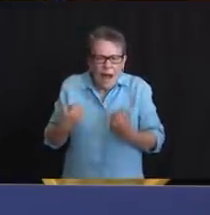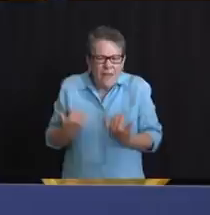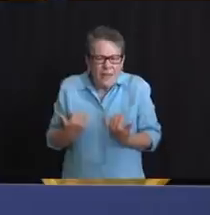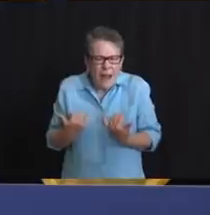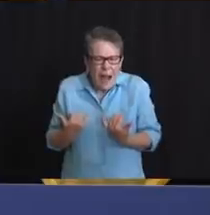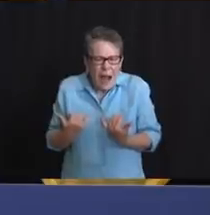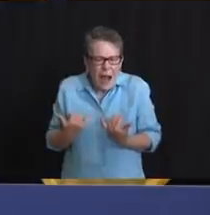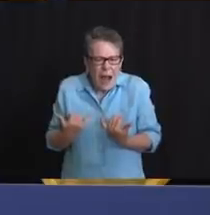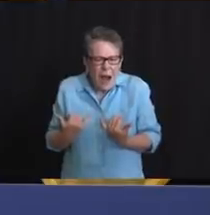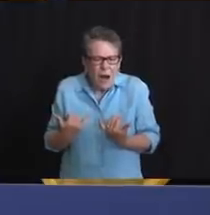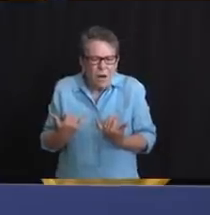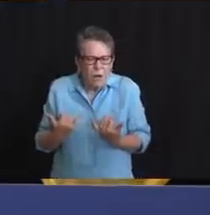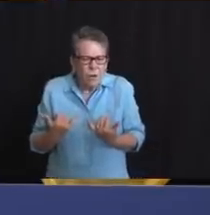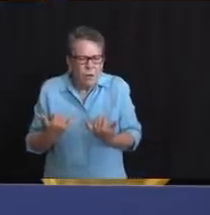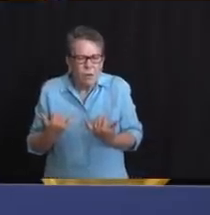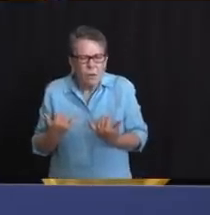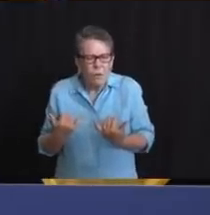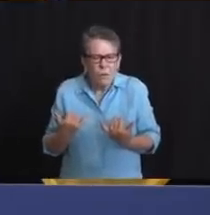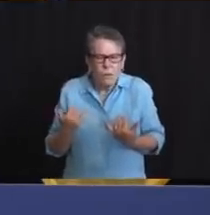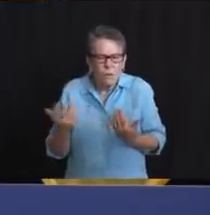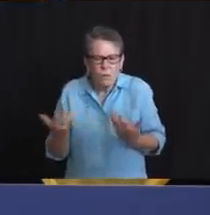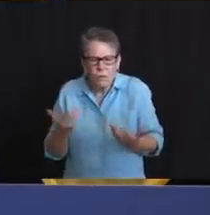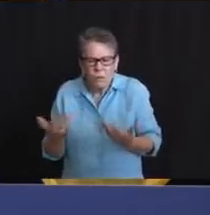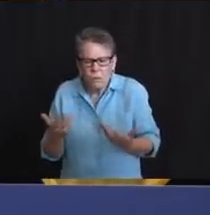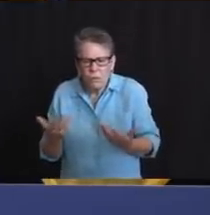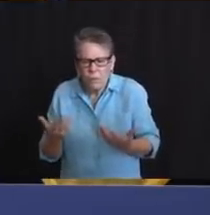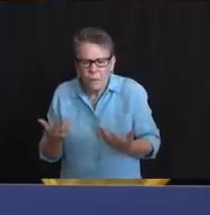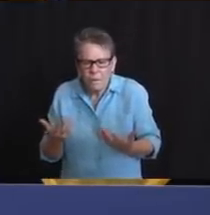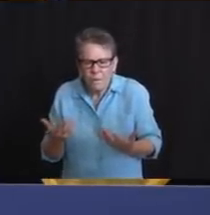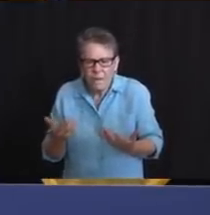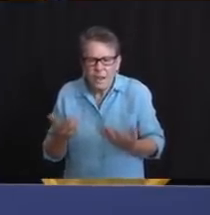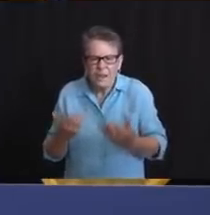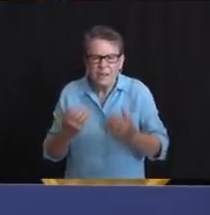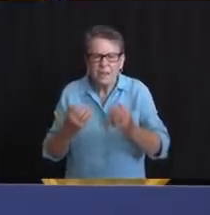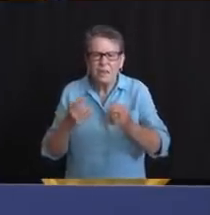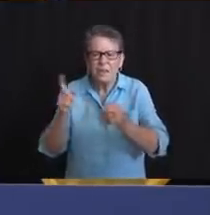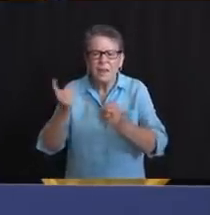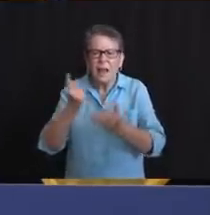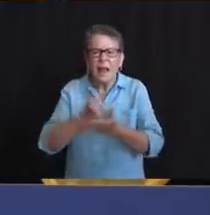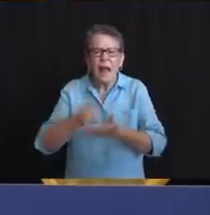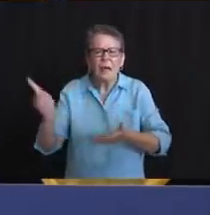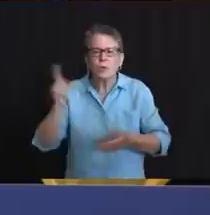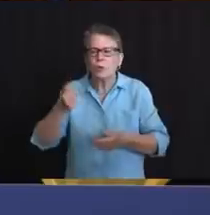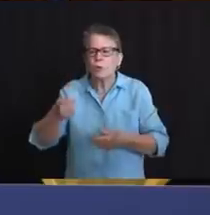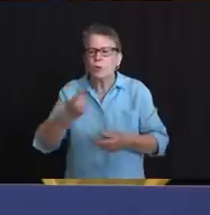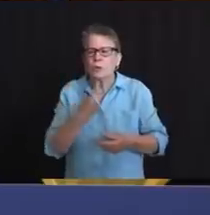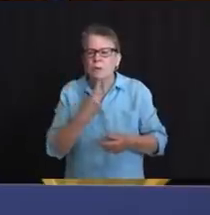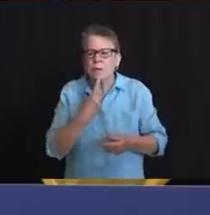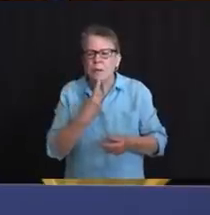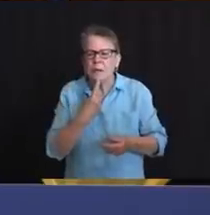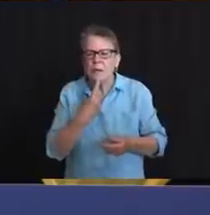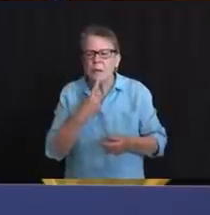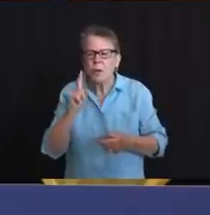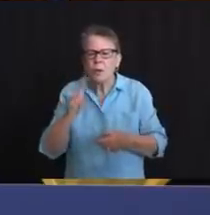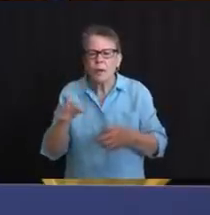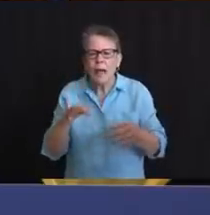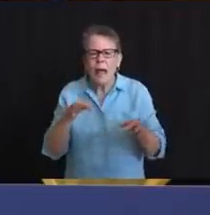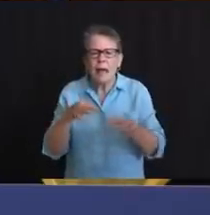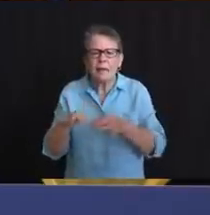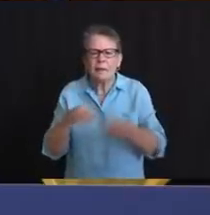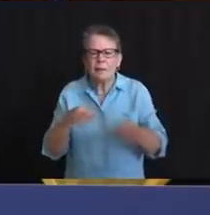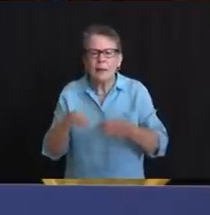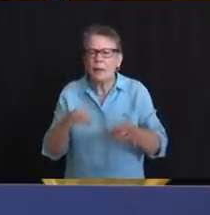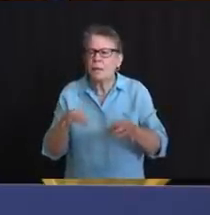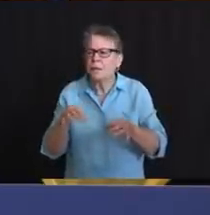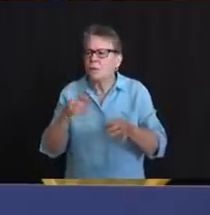that dates determine data? You said a week ago when explaining why you're still requiring masks that we're, quote, not out of